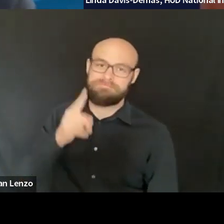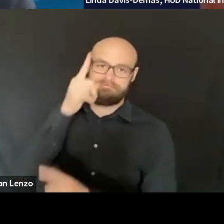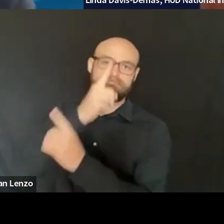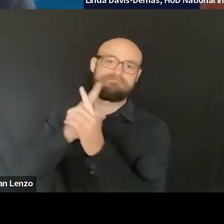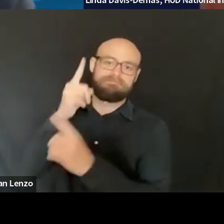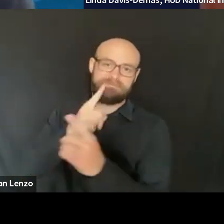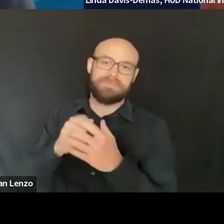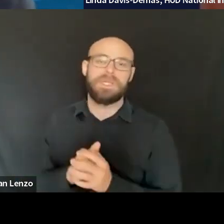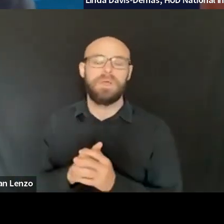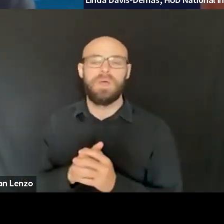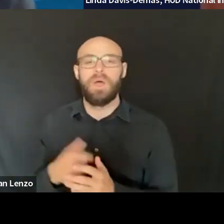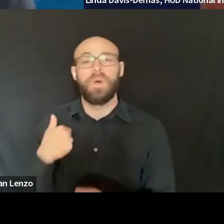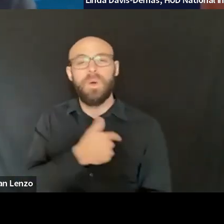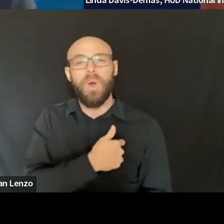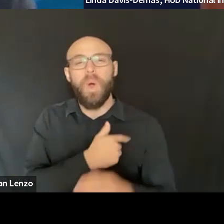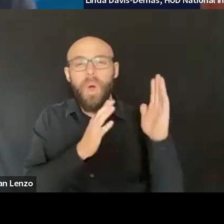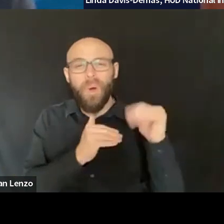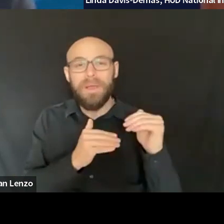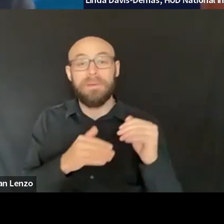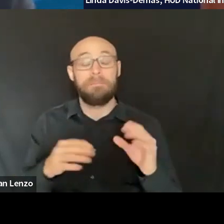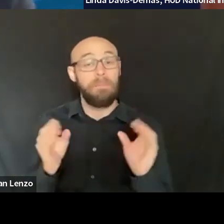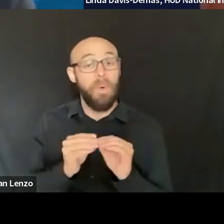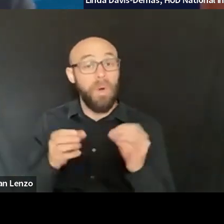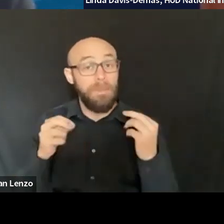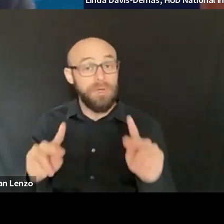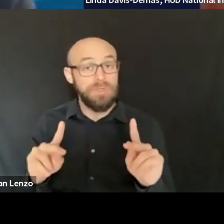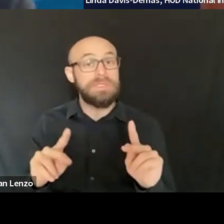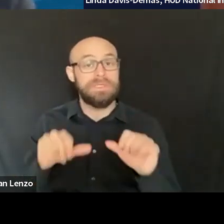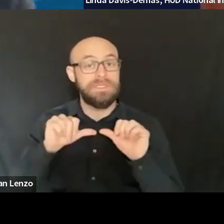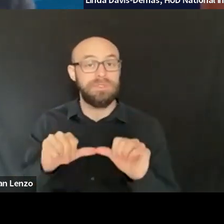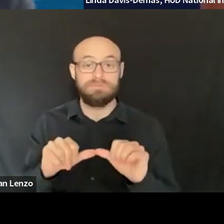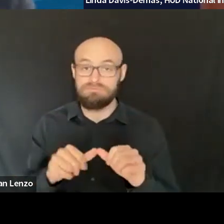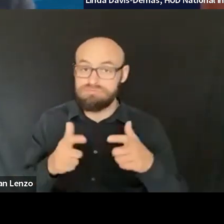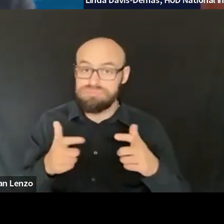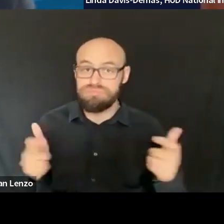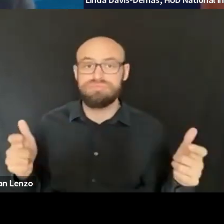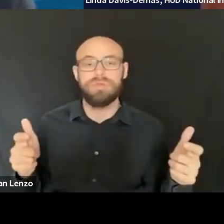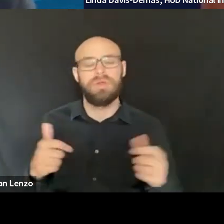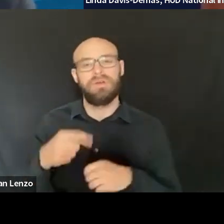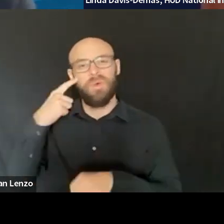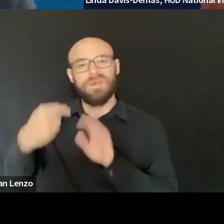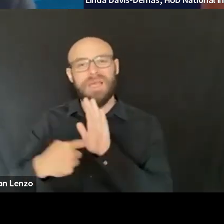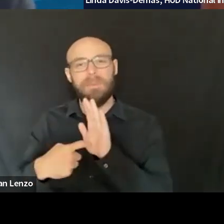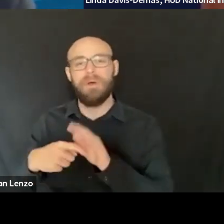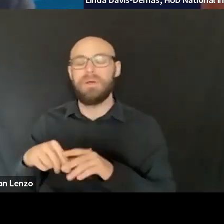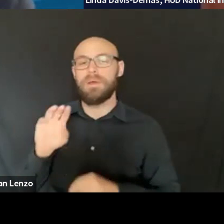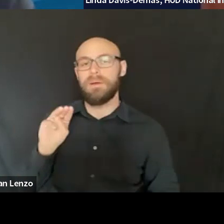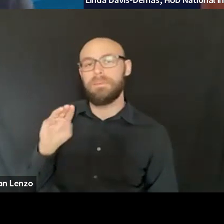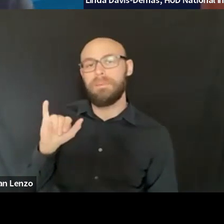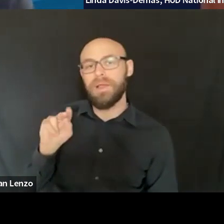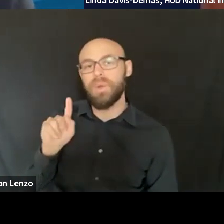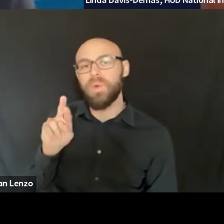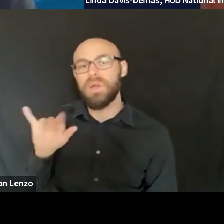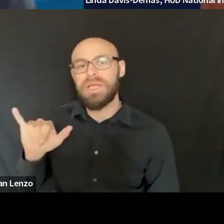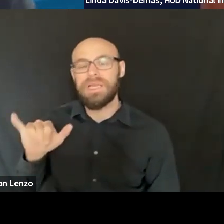hoping to continue to build out opportunities as we are now with minority serving institutions and HBCUs, as well